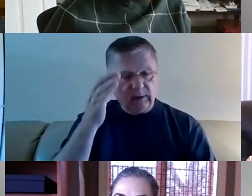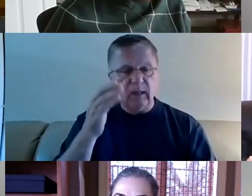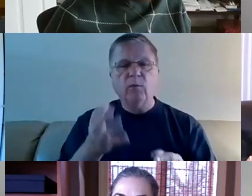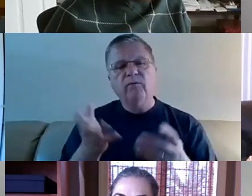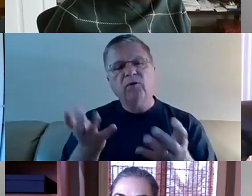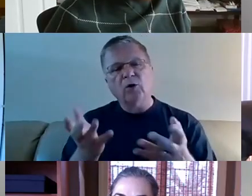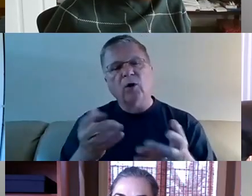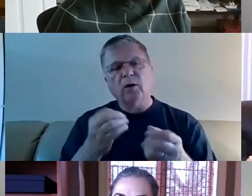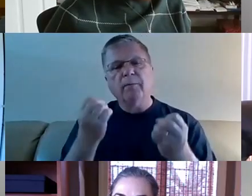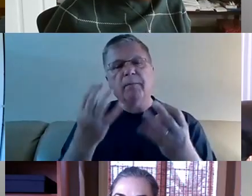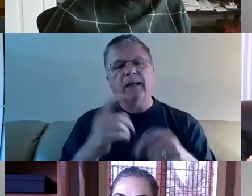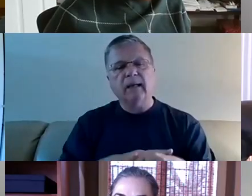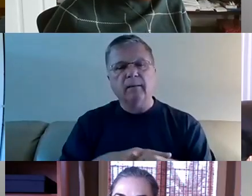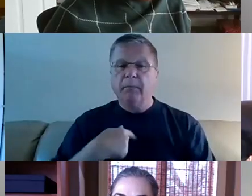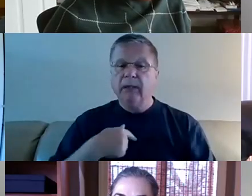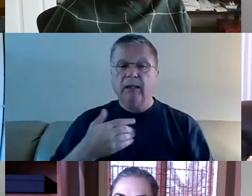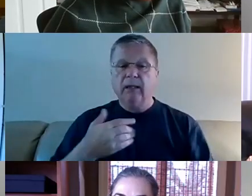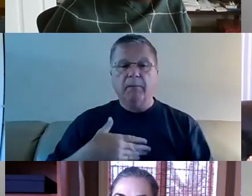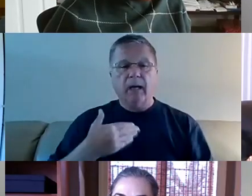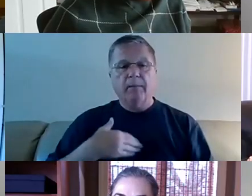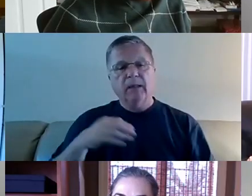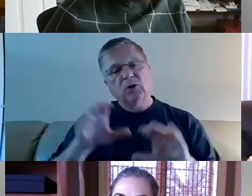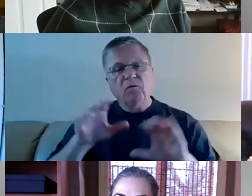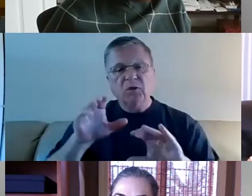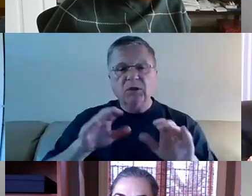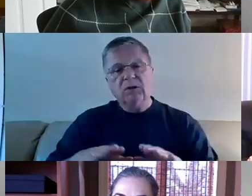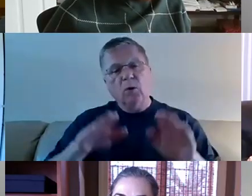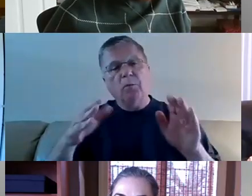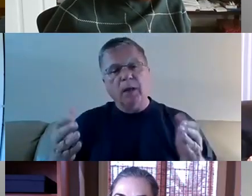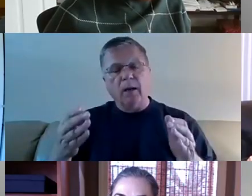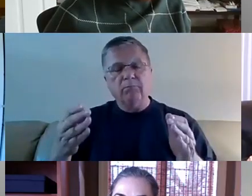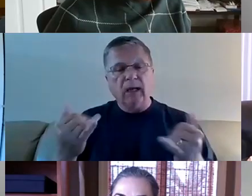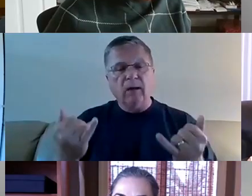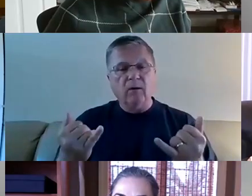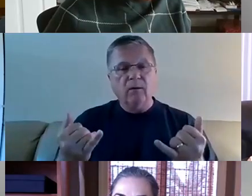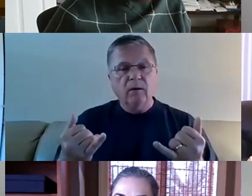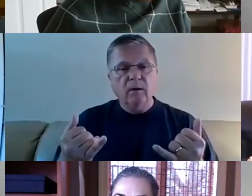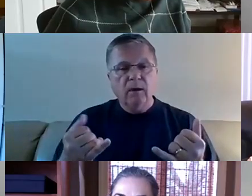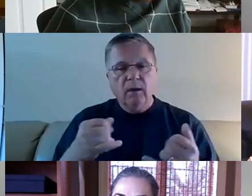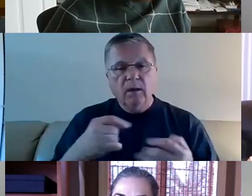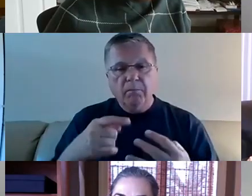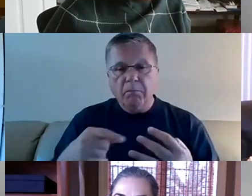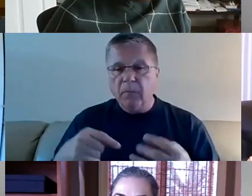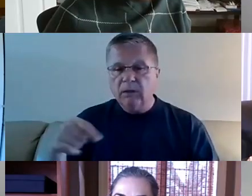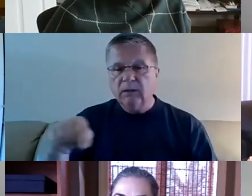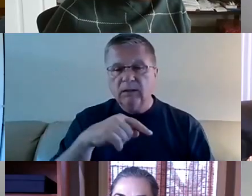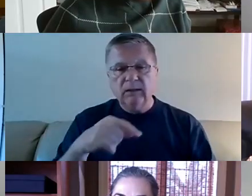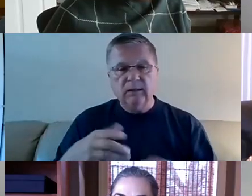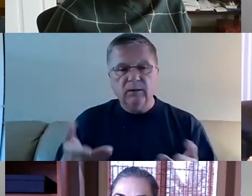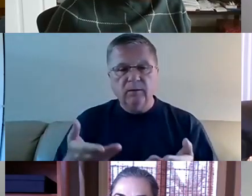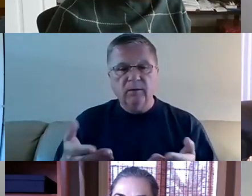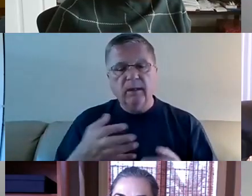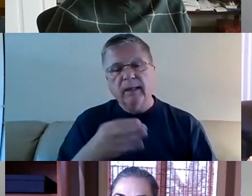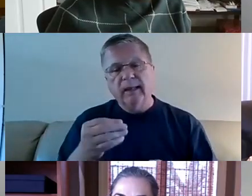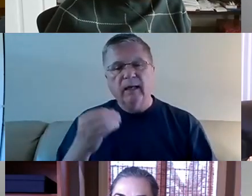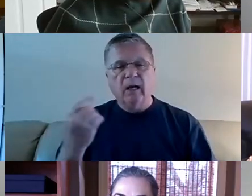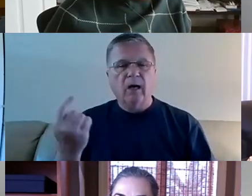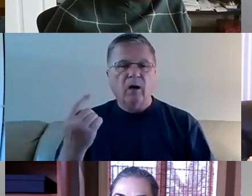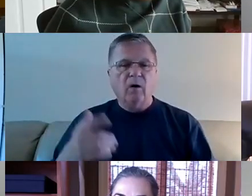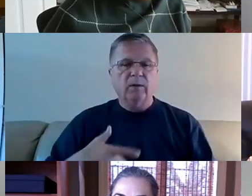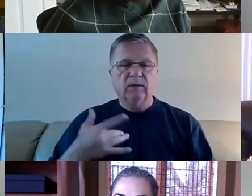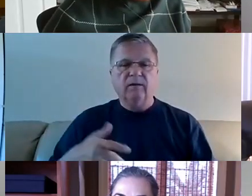knocking public schools. I'm a product of it. Grades 1 through 12, I attended Pittsburgh Public Schools. I